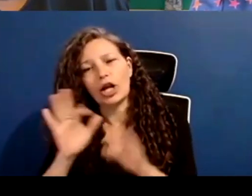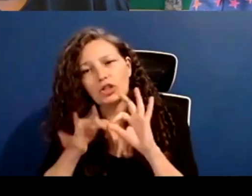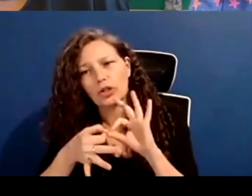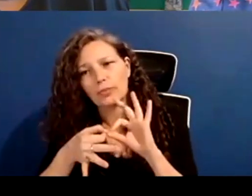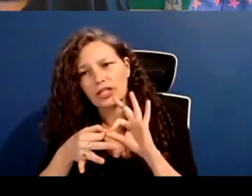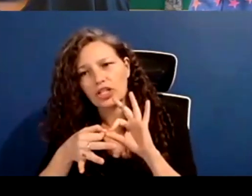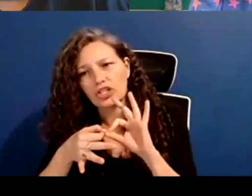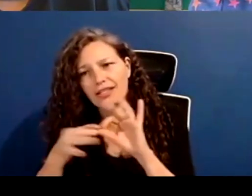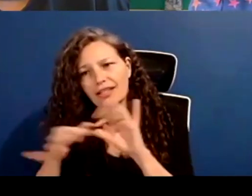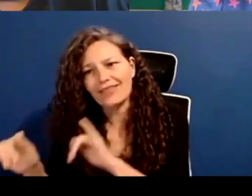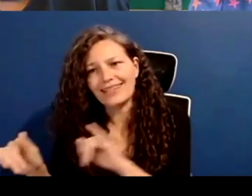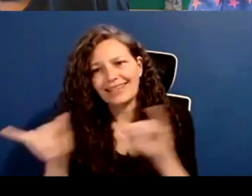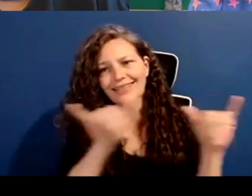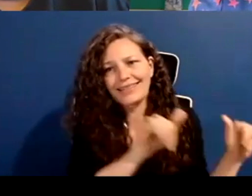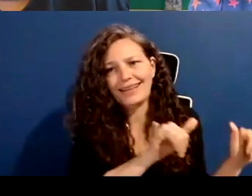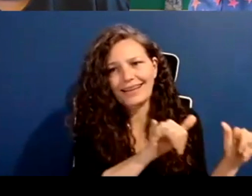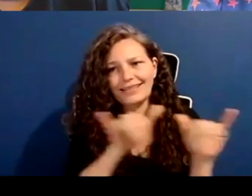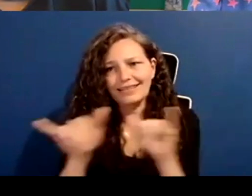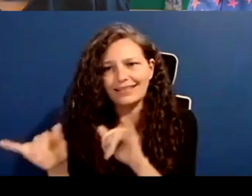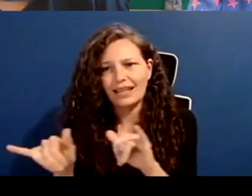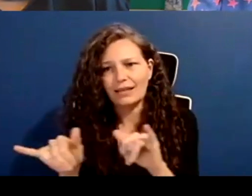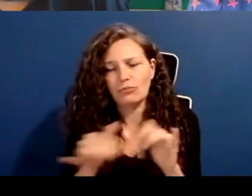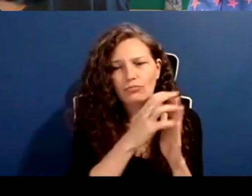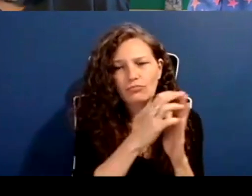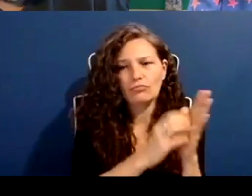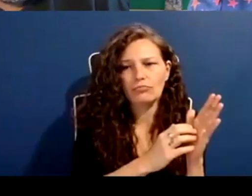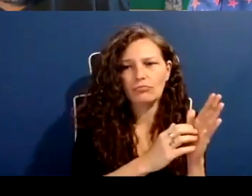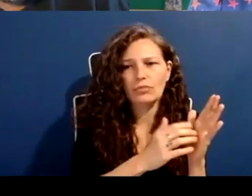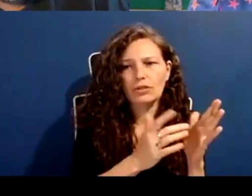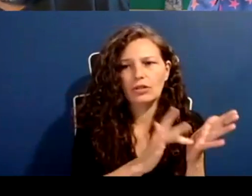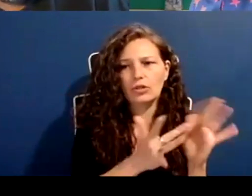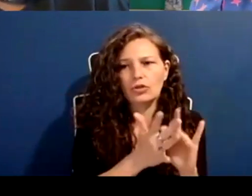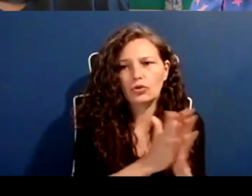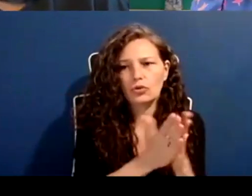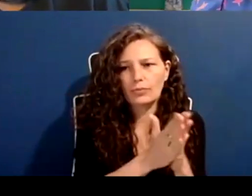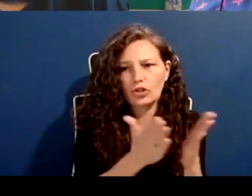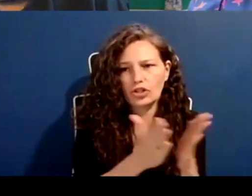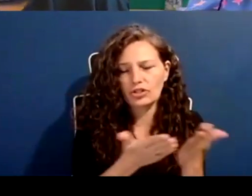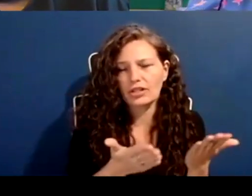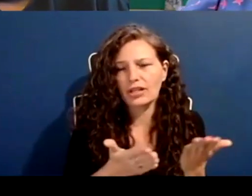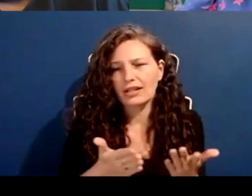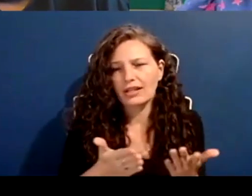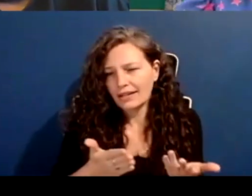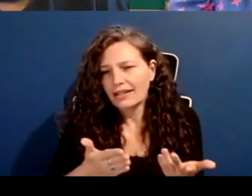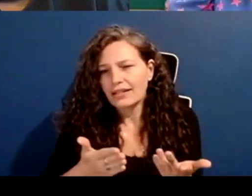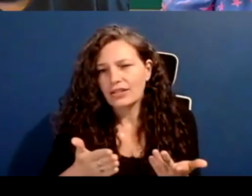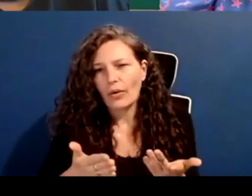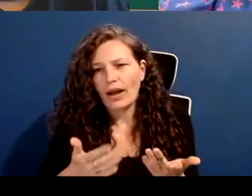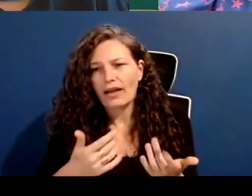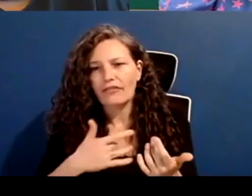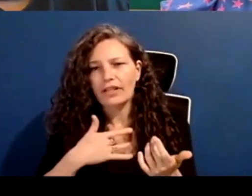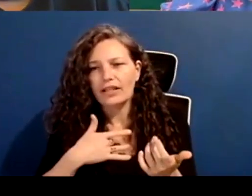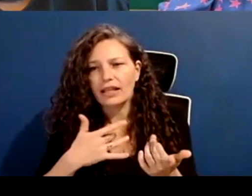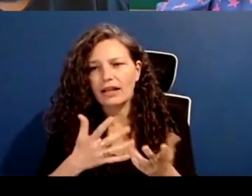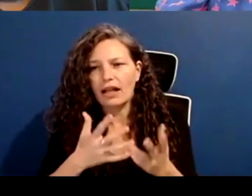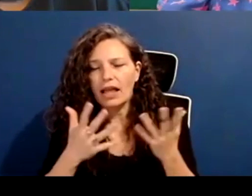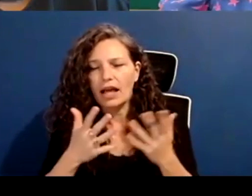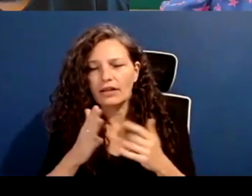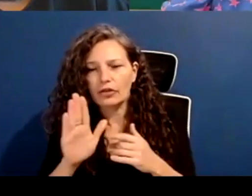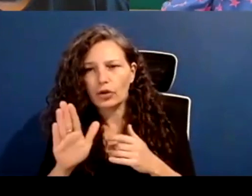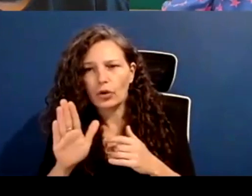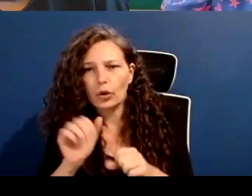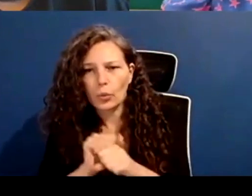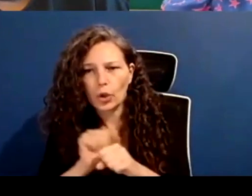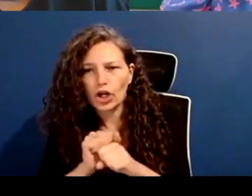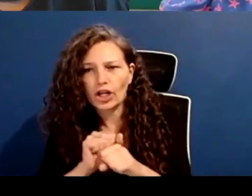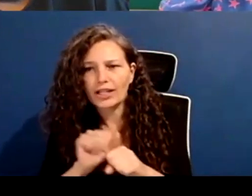exact same scriptures that have been used to disenfranchise them. So that's why I feel like a lot of your work and so many other people's work